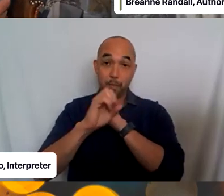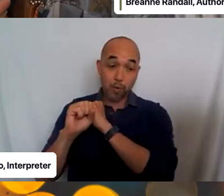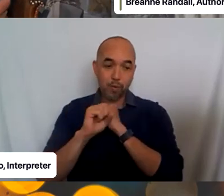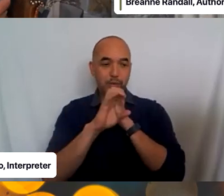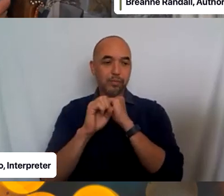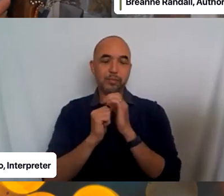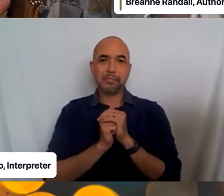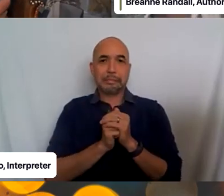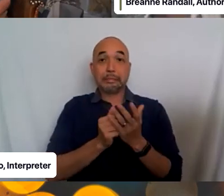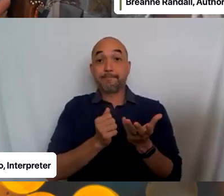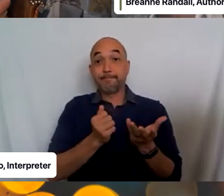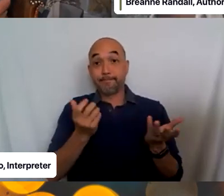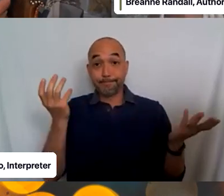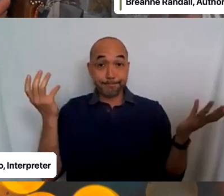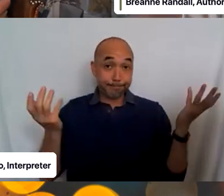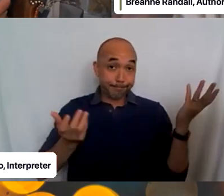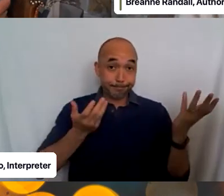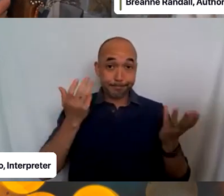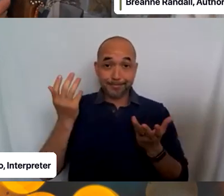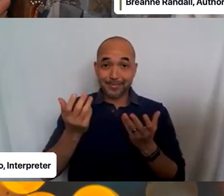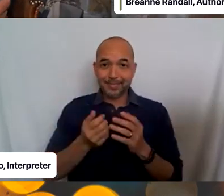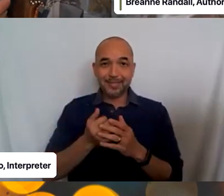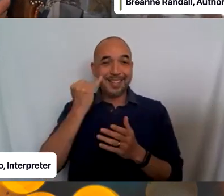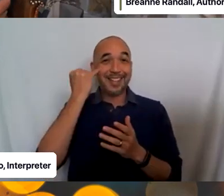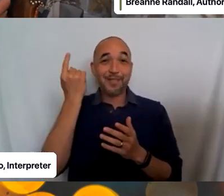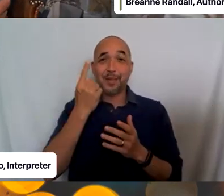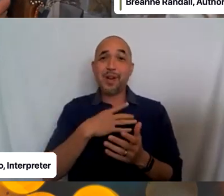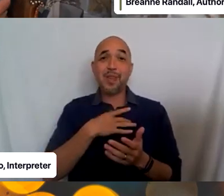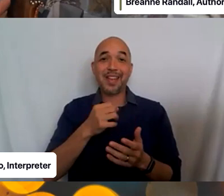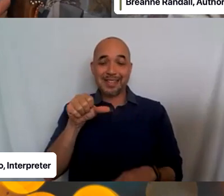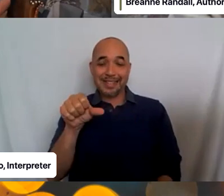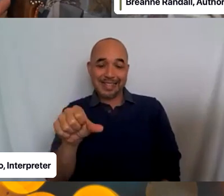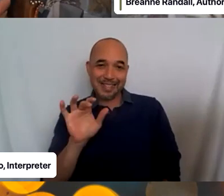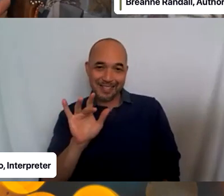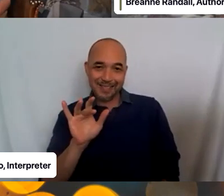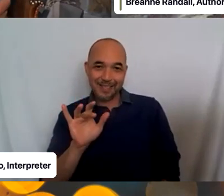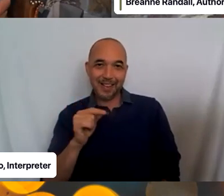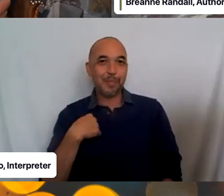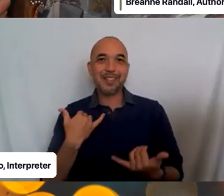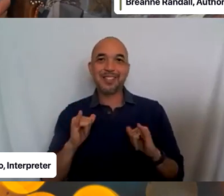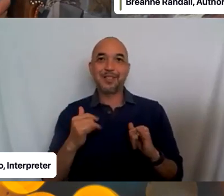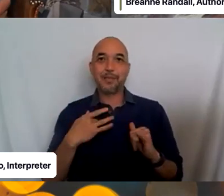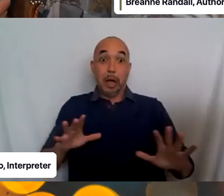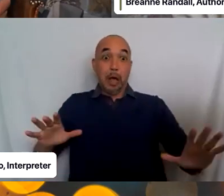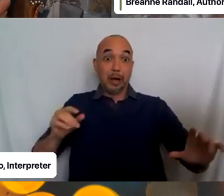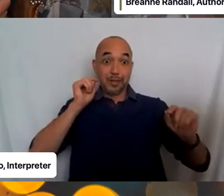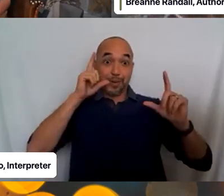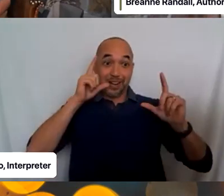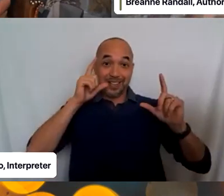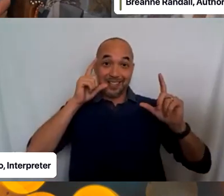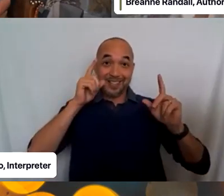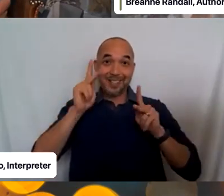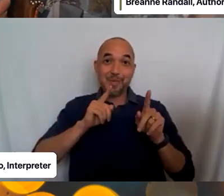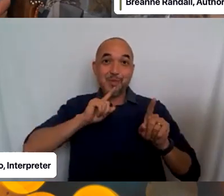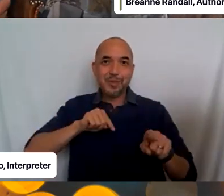honestly, anything, like when somebody likes my post, I still get so very blown away by people's responses and